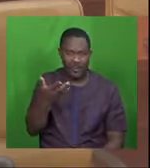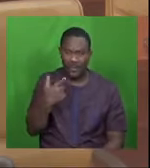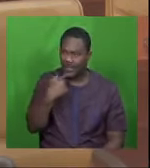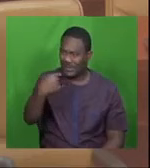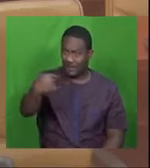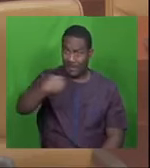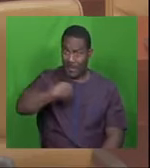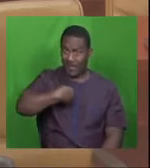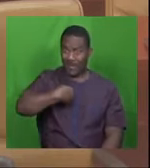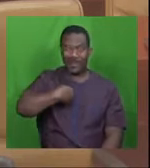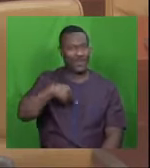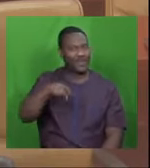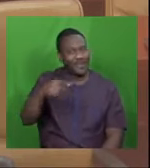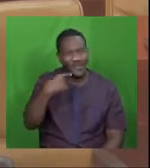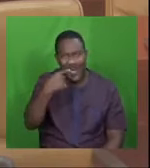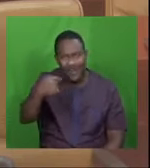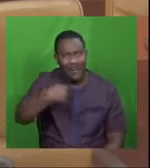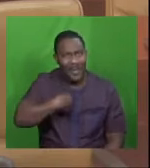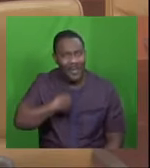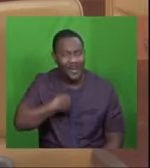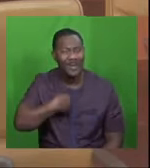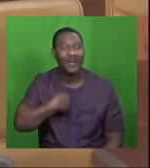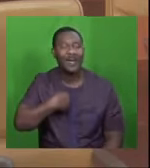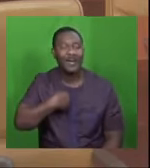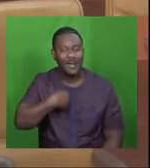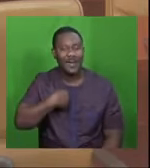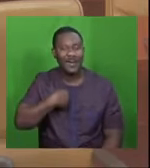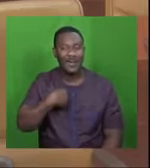reference to it. Mr. Speaker, my point was that